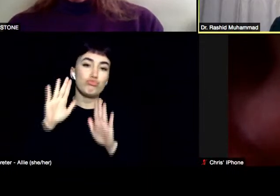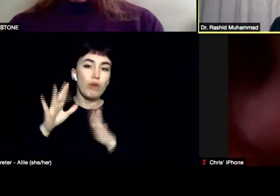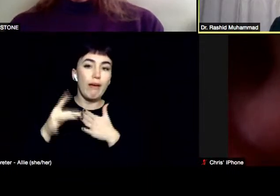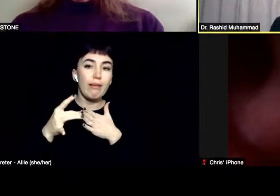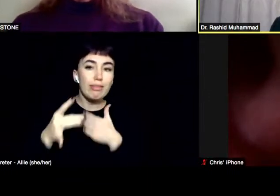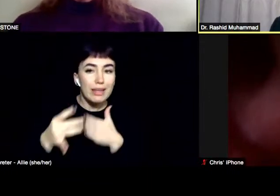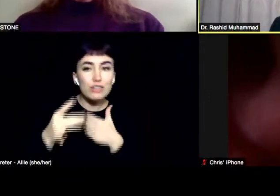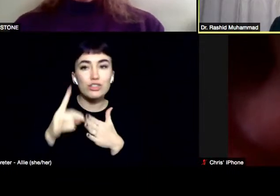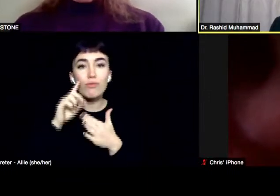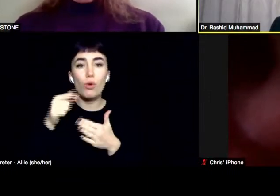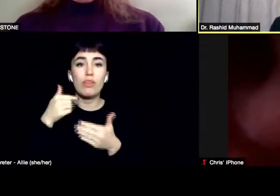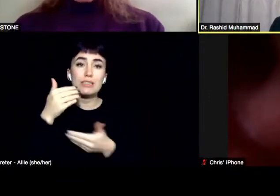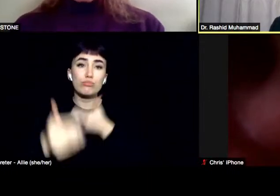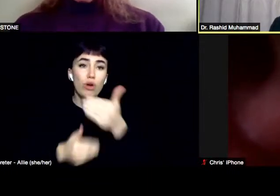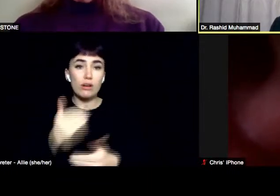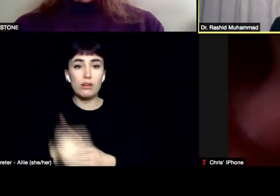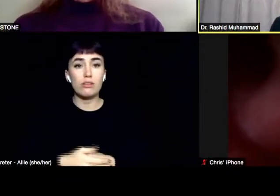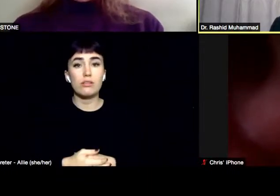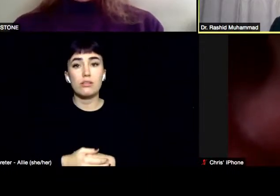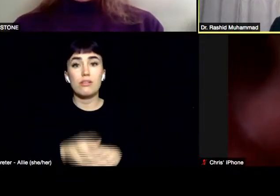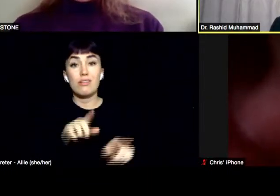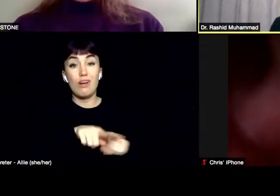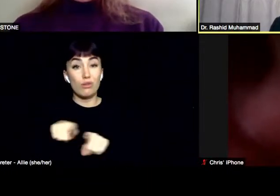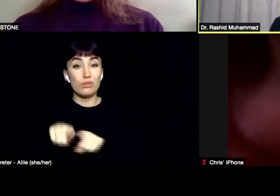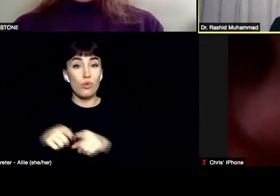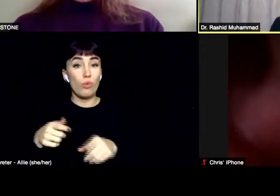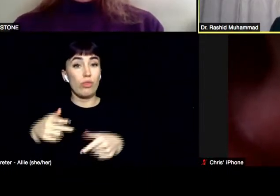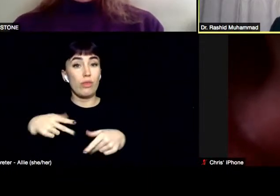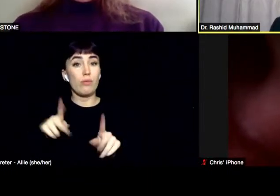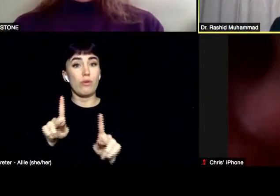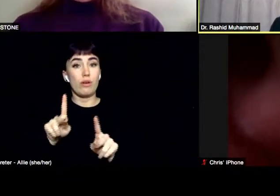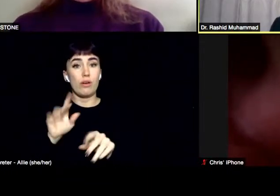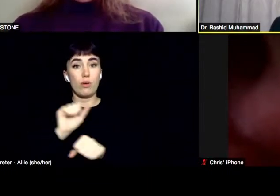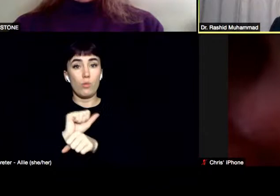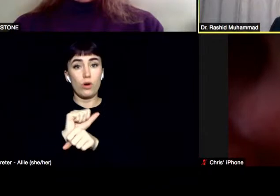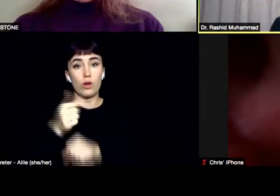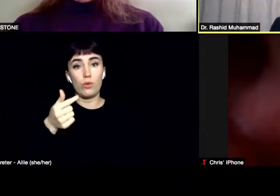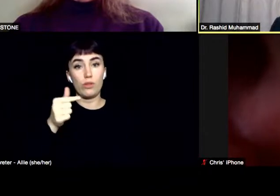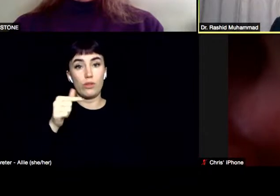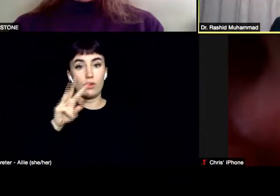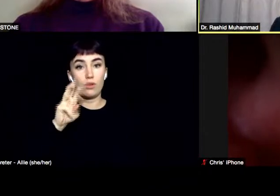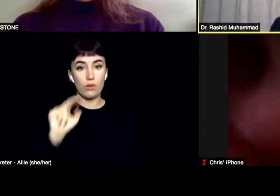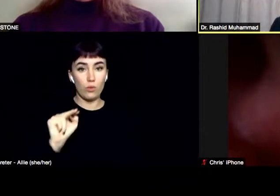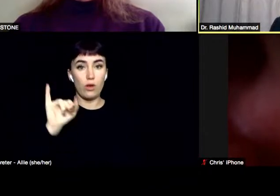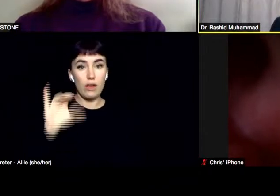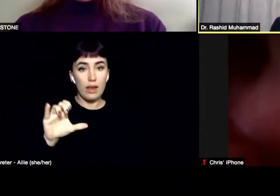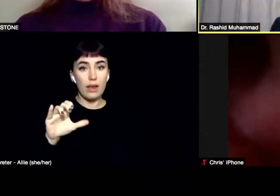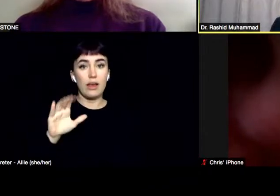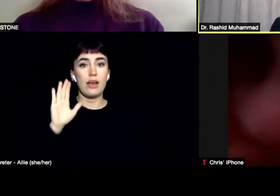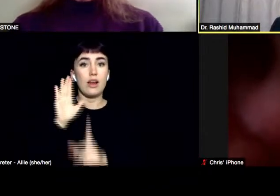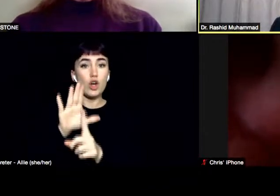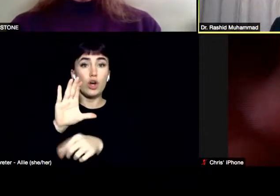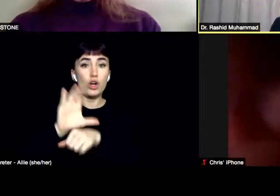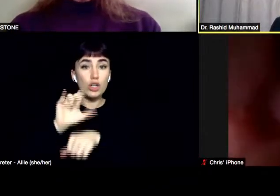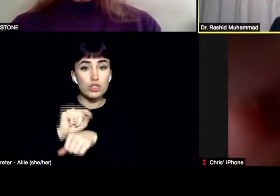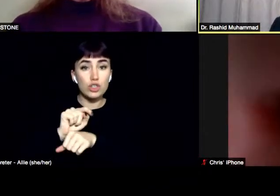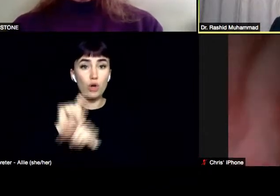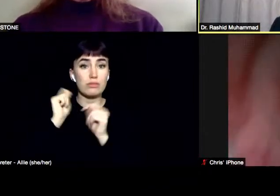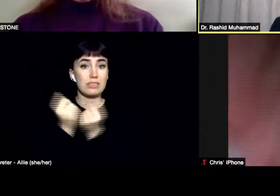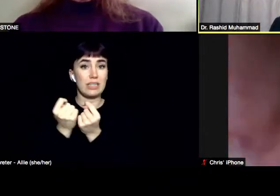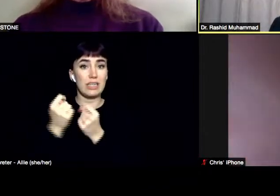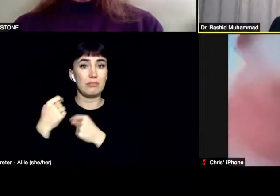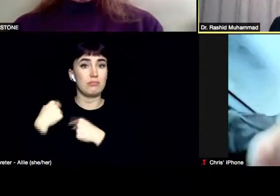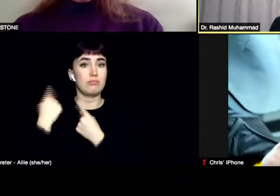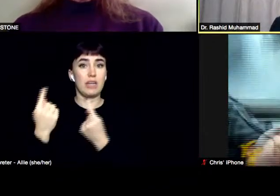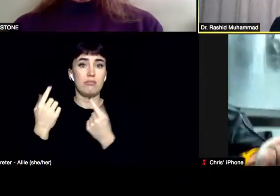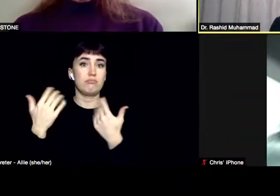this process. Also, the privilege of working with Gwen Inc. and her consultant team have been absolutely